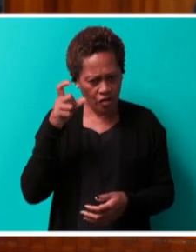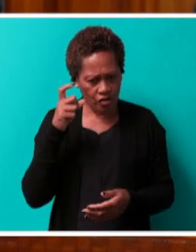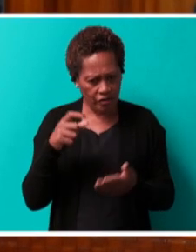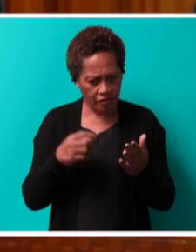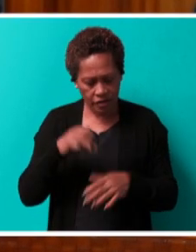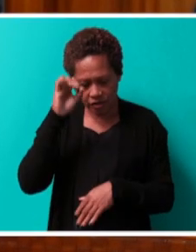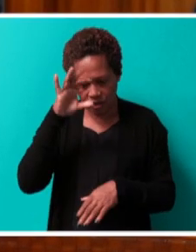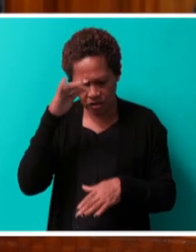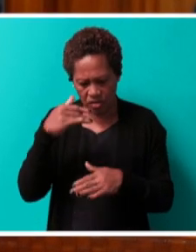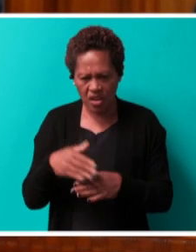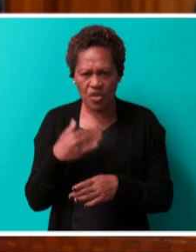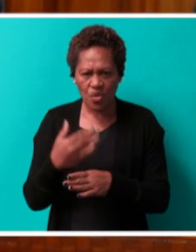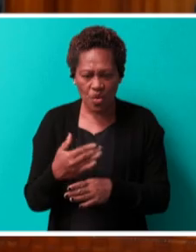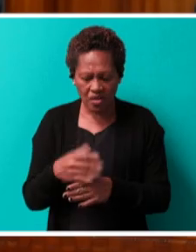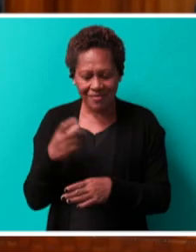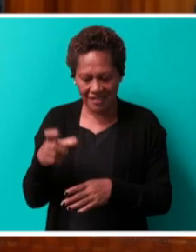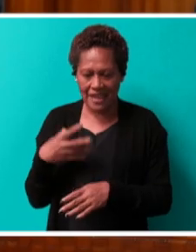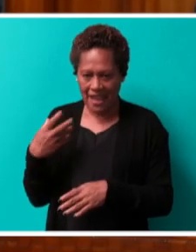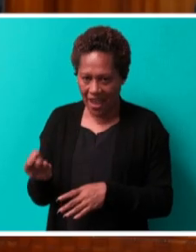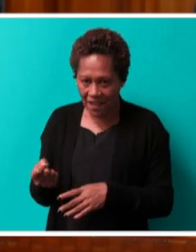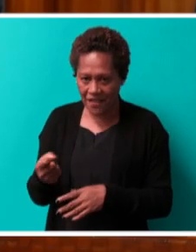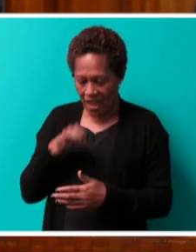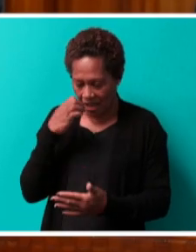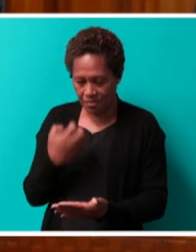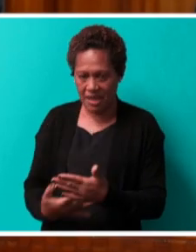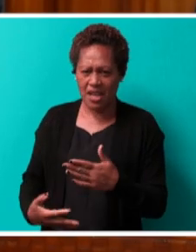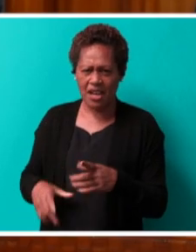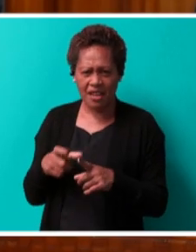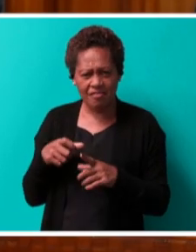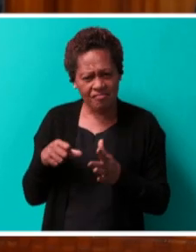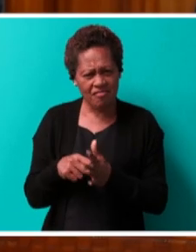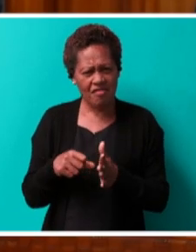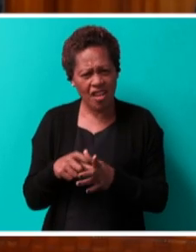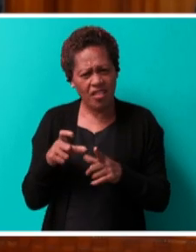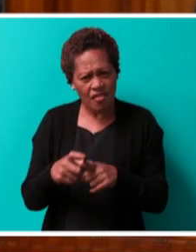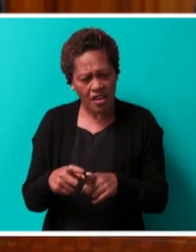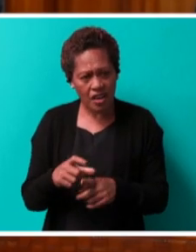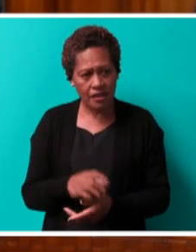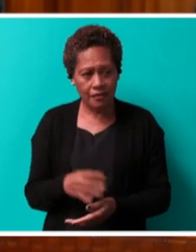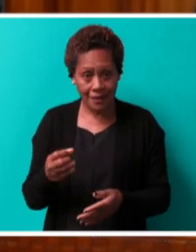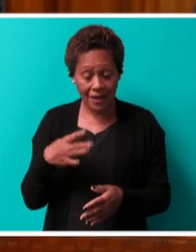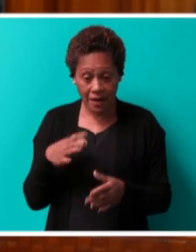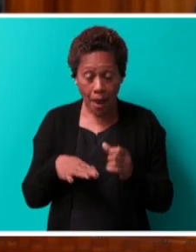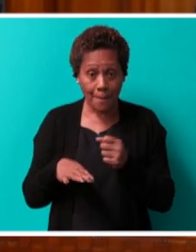taxi operators who may experience difficulty in securing base letters under the current base allocation